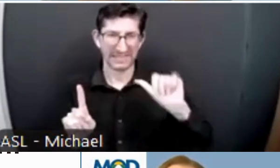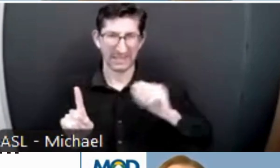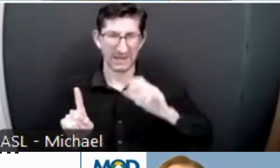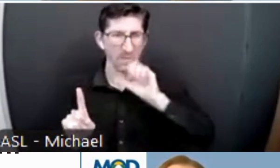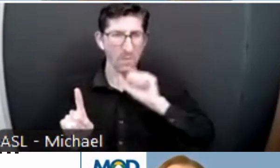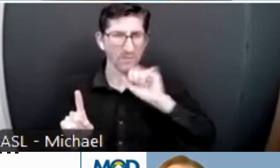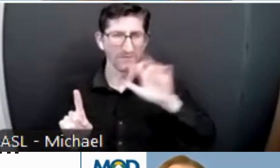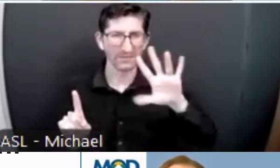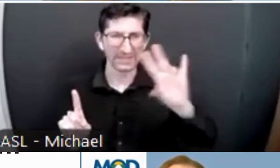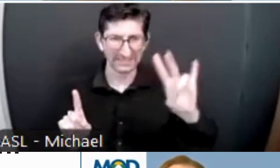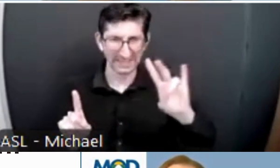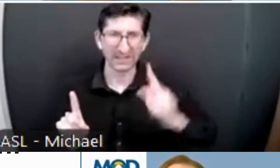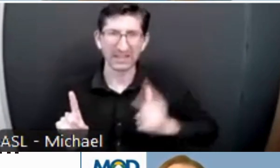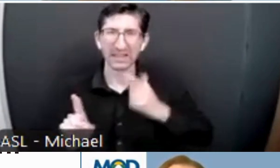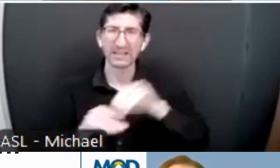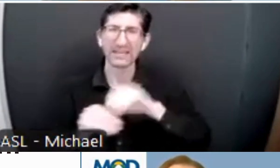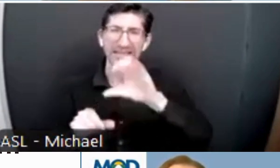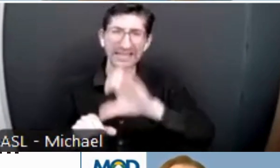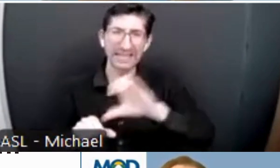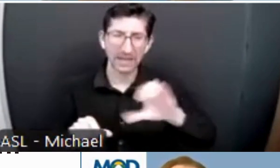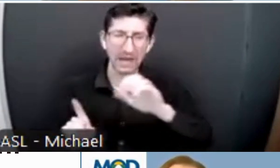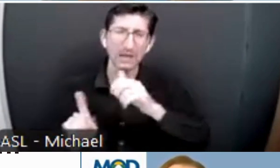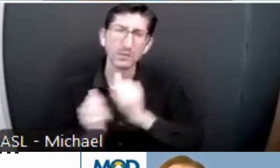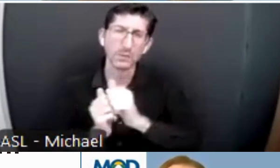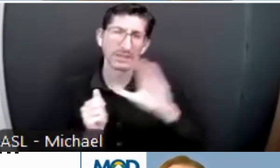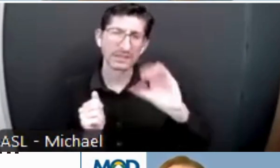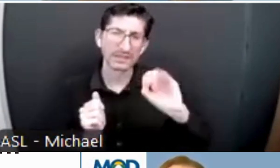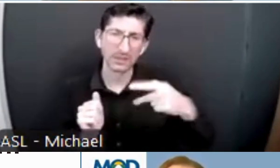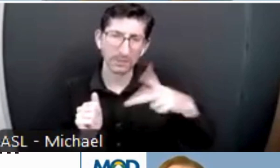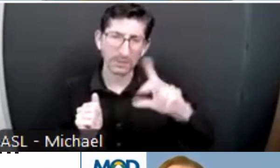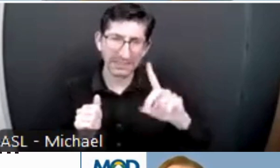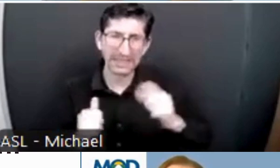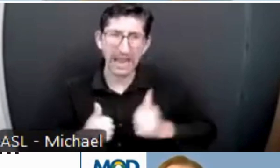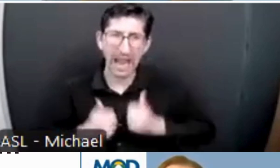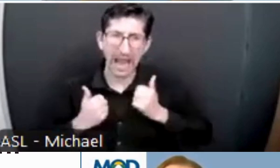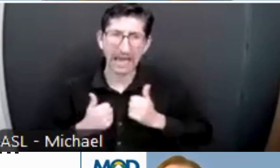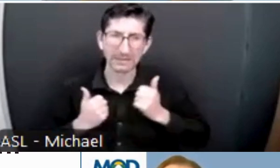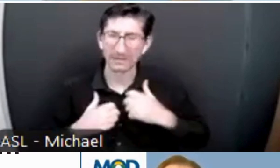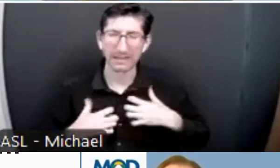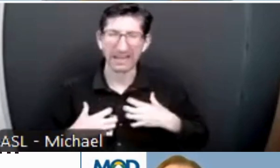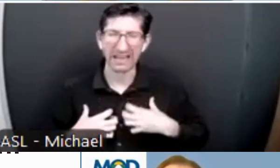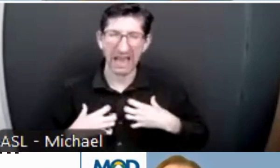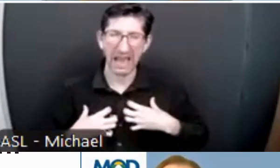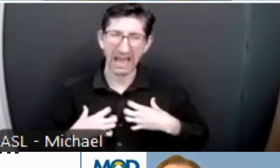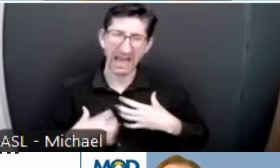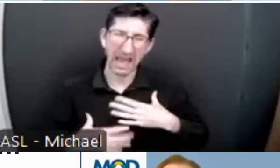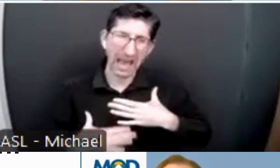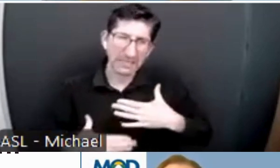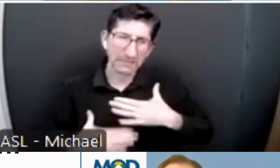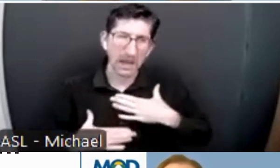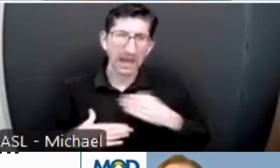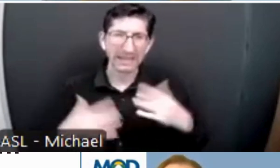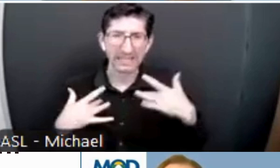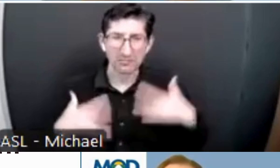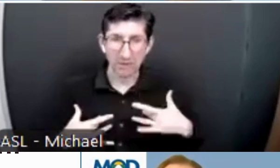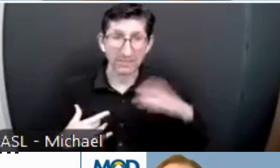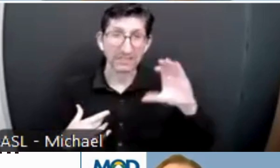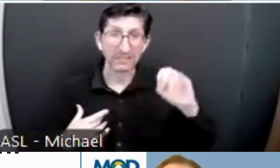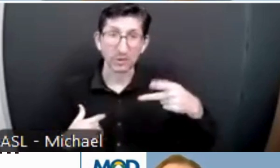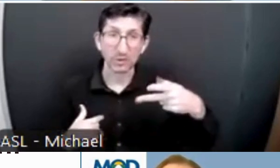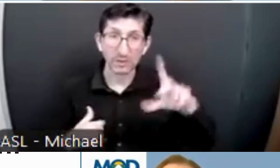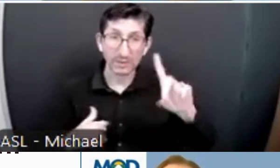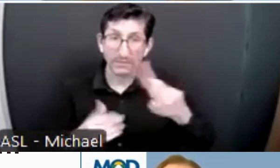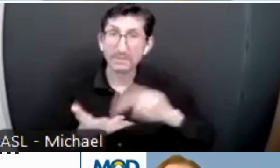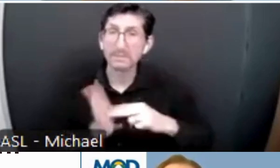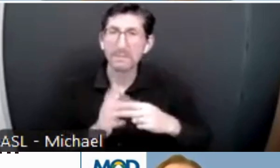has COPD, asthma, and depression. COPD is a lung condition that causes shortness of breath, fluid buildup in her legs and